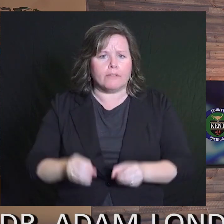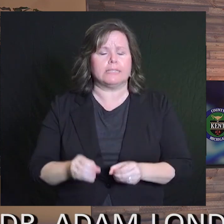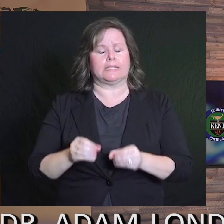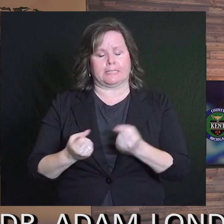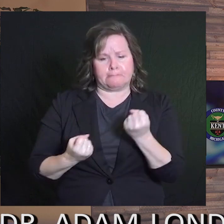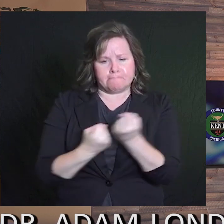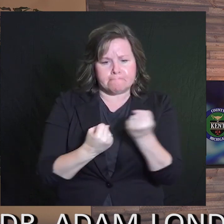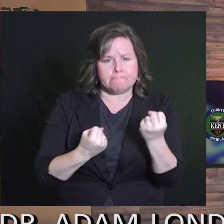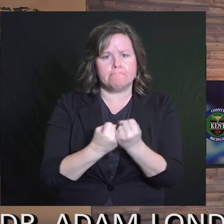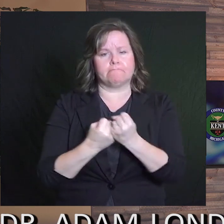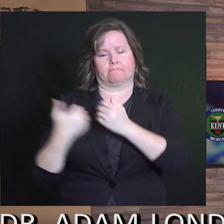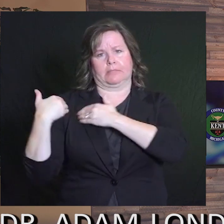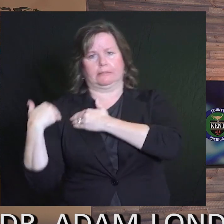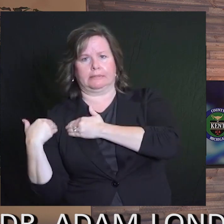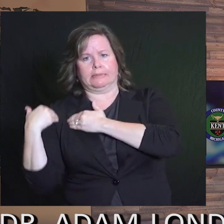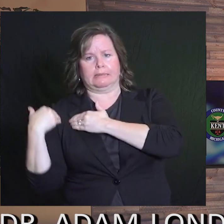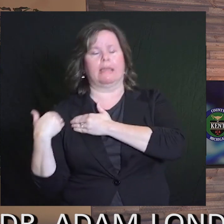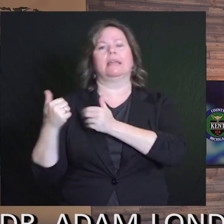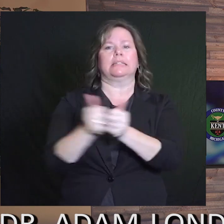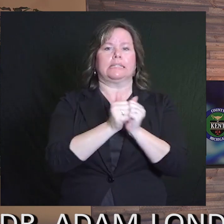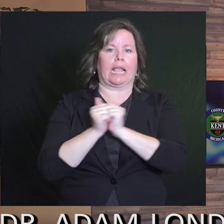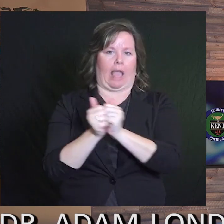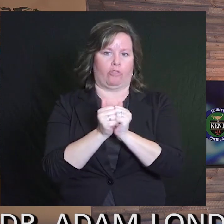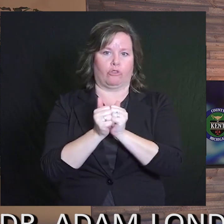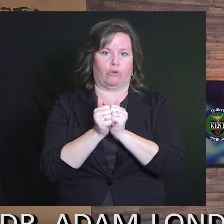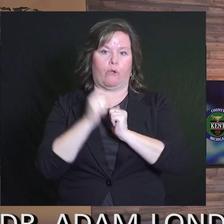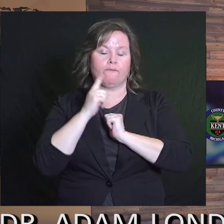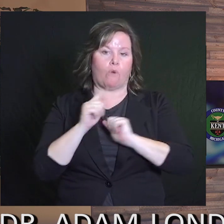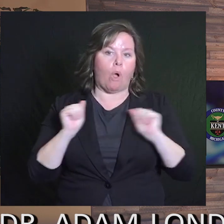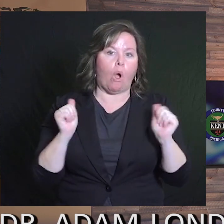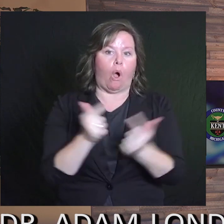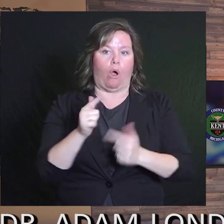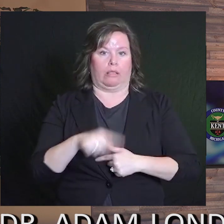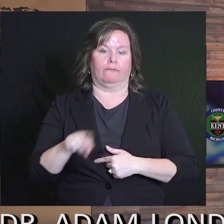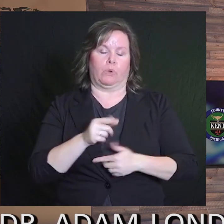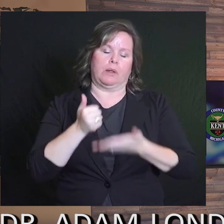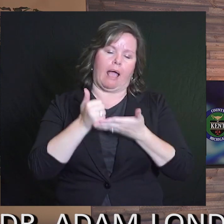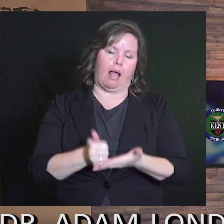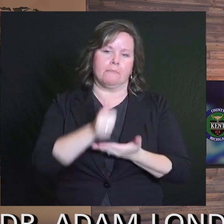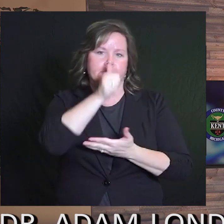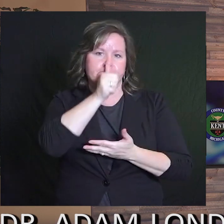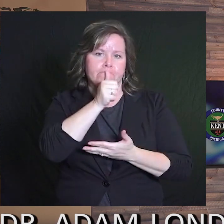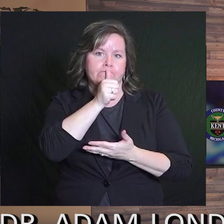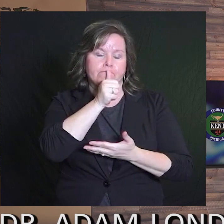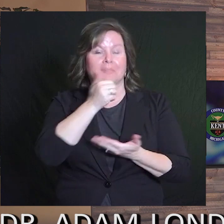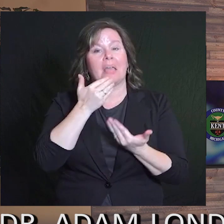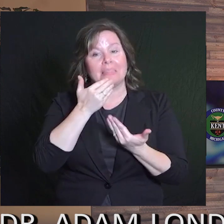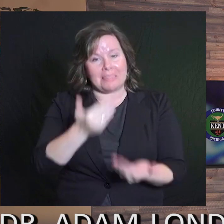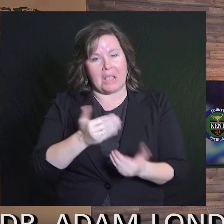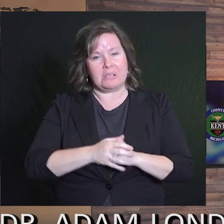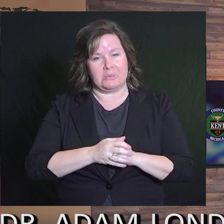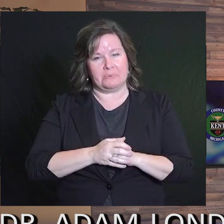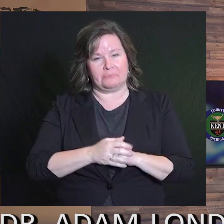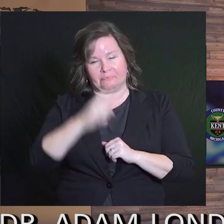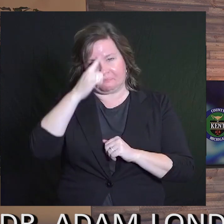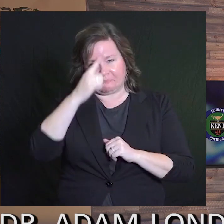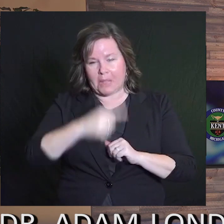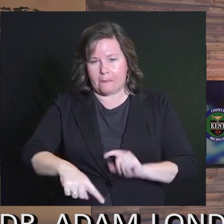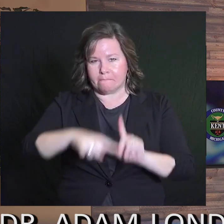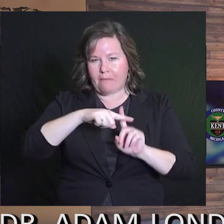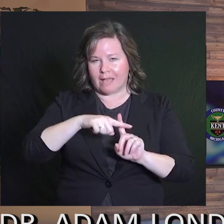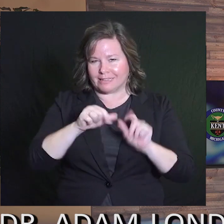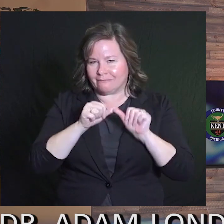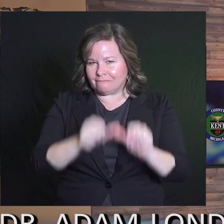part together with all of you at home to get us through this. So thank you. And stay positive, stay